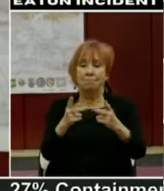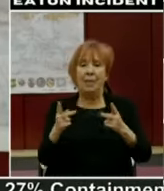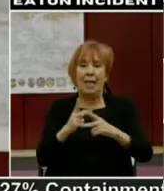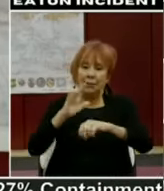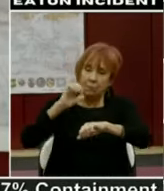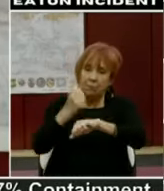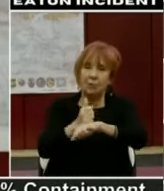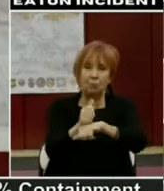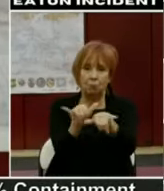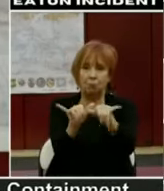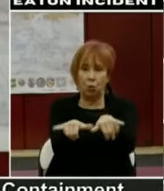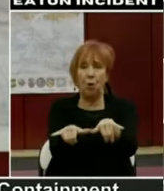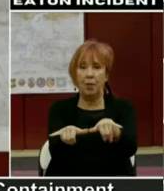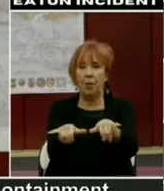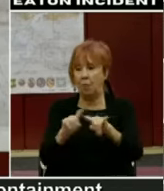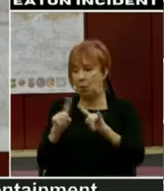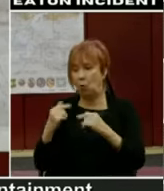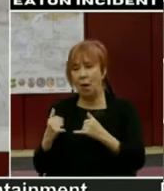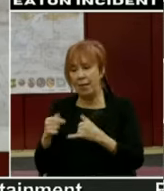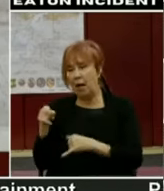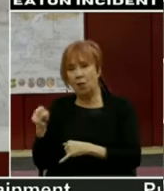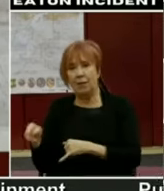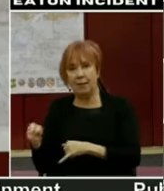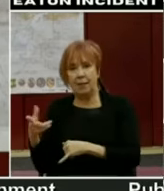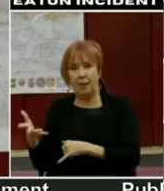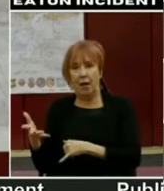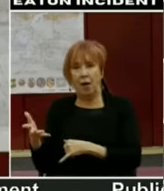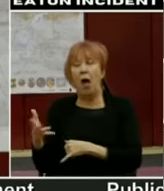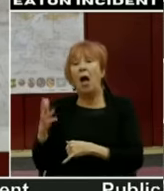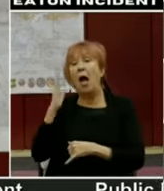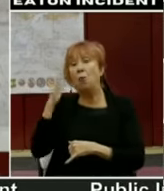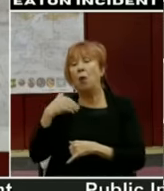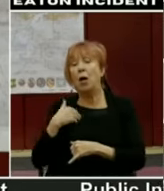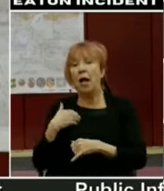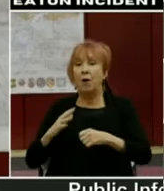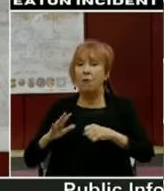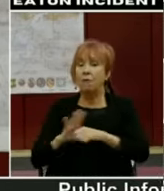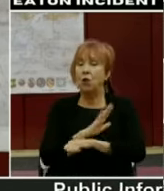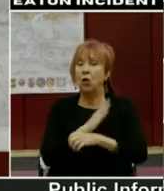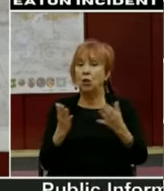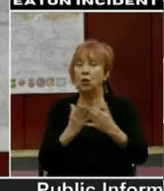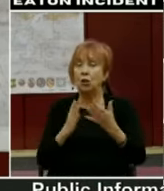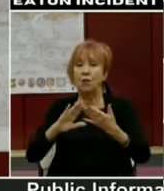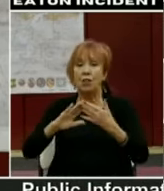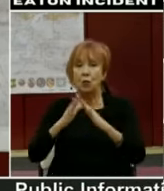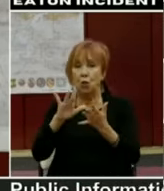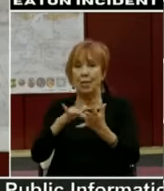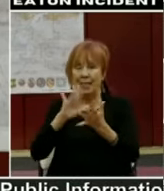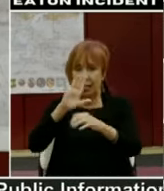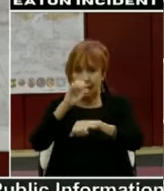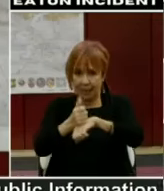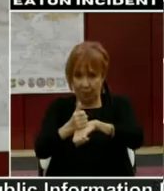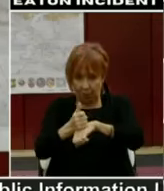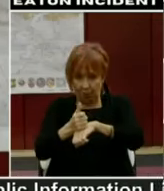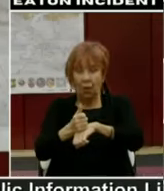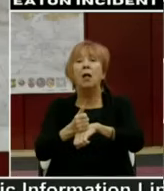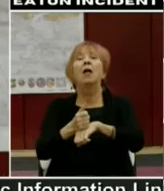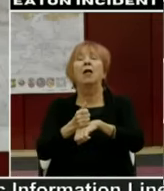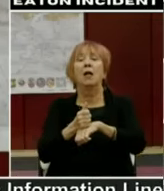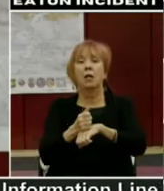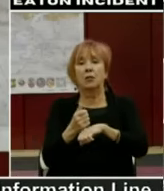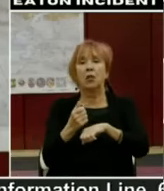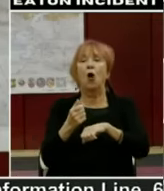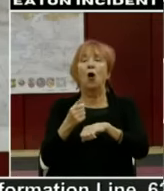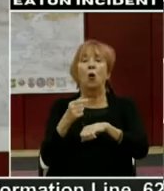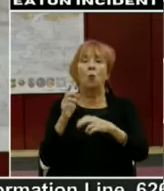not identified that location yet. We will have a full-service community center there where not only LA County Public Works will be located, but